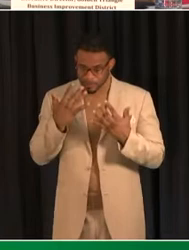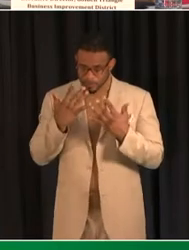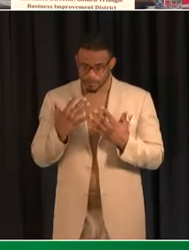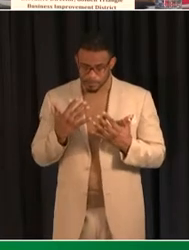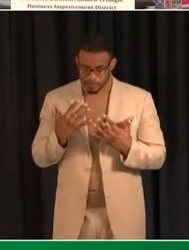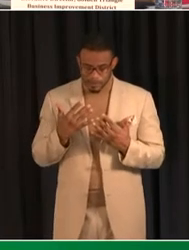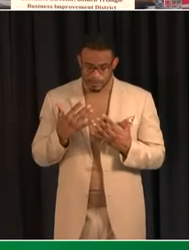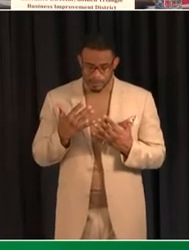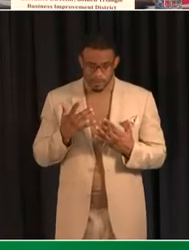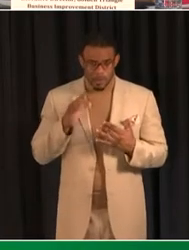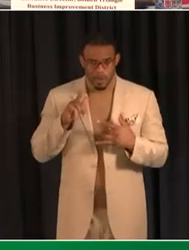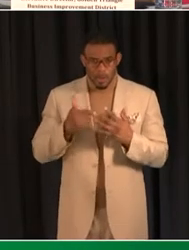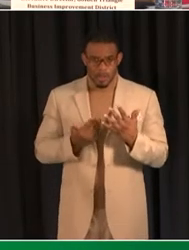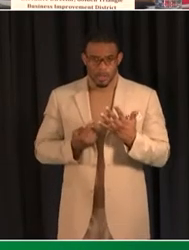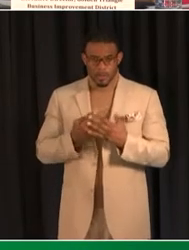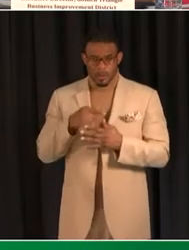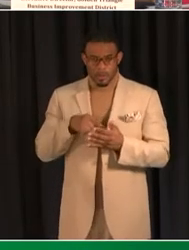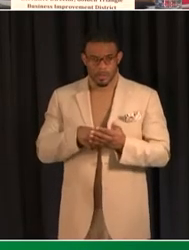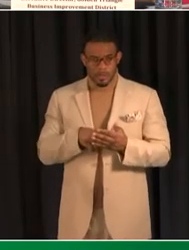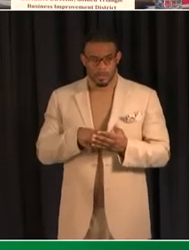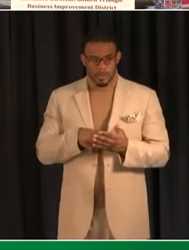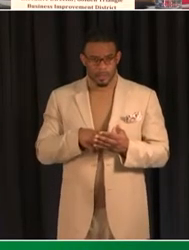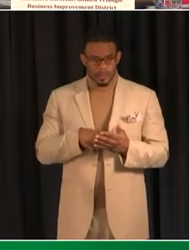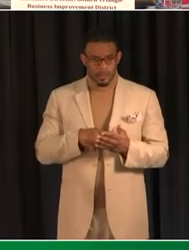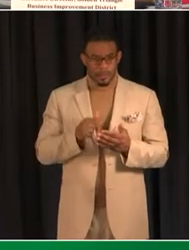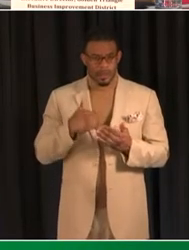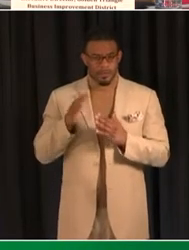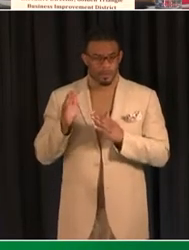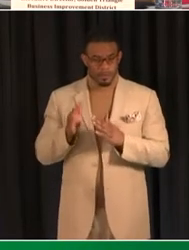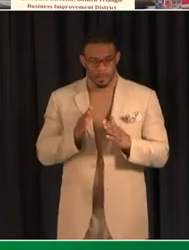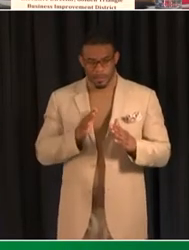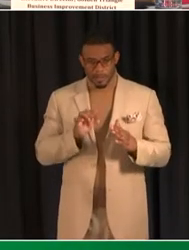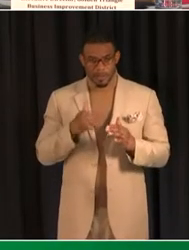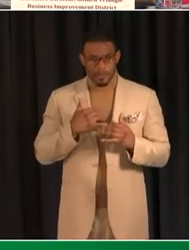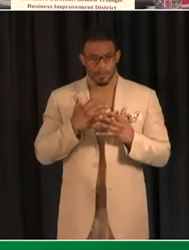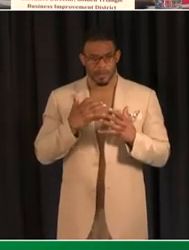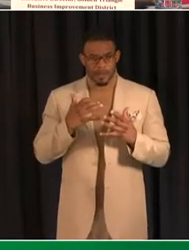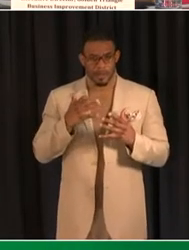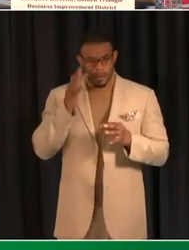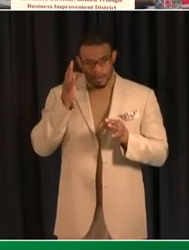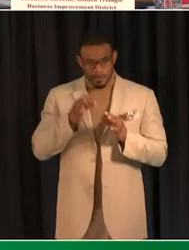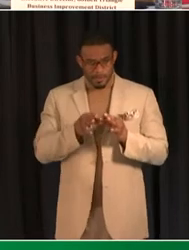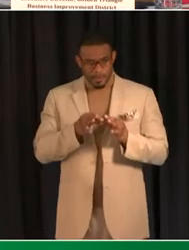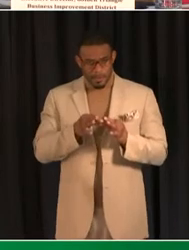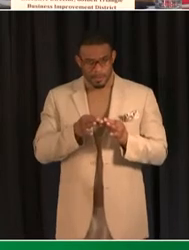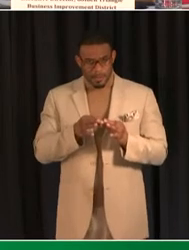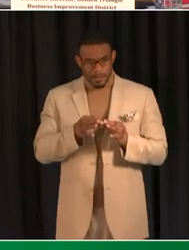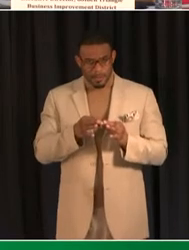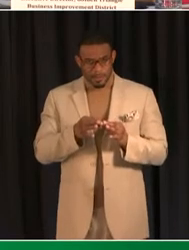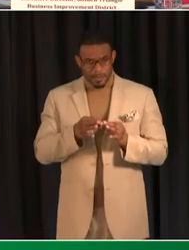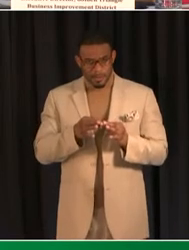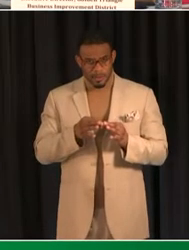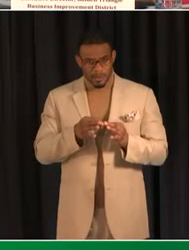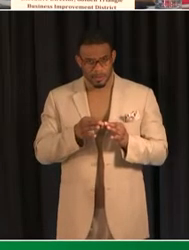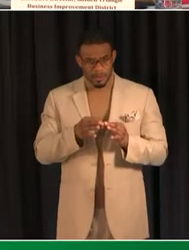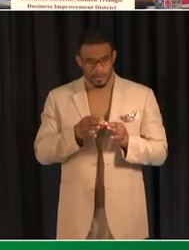now, unfortunately, but we will all get through this, and we have plans, and we have a lot of faith and